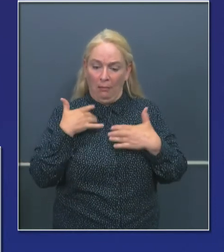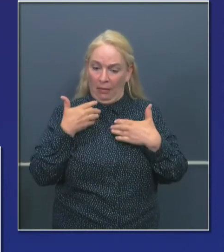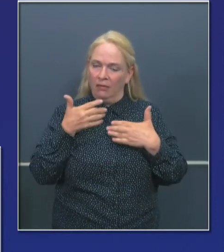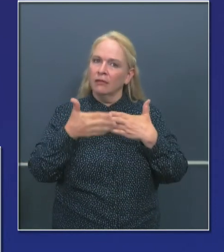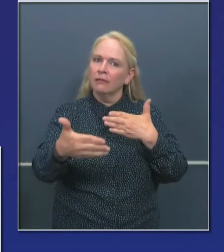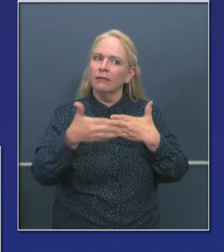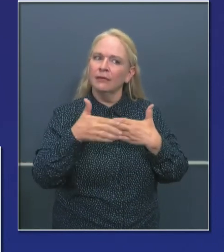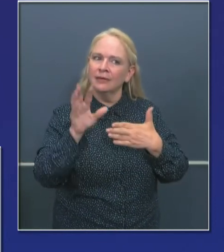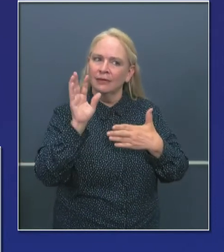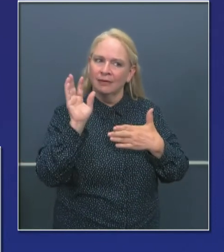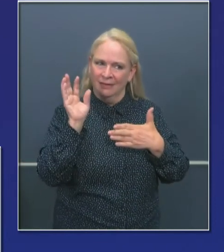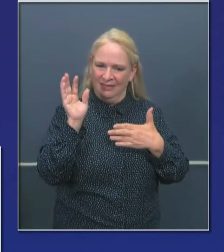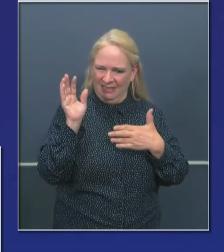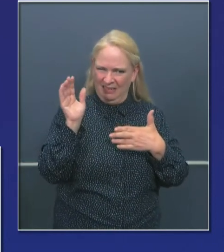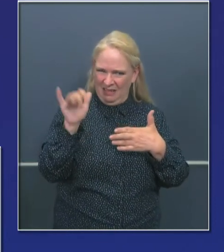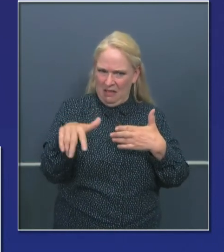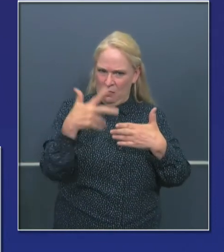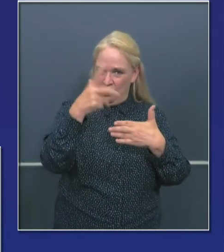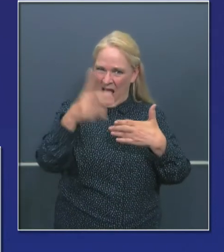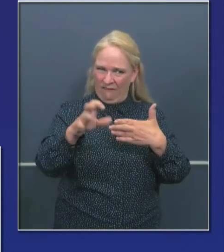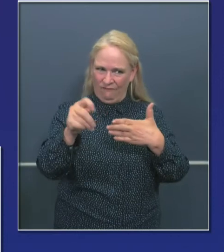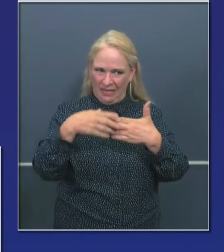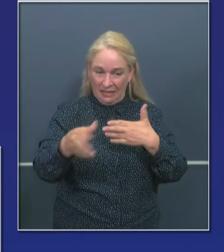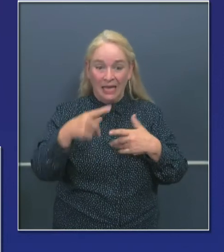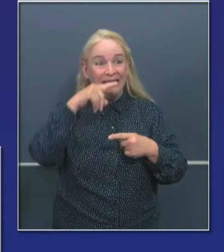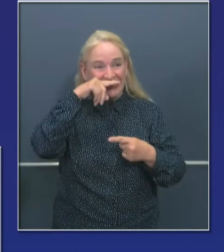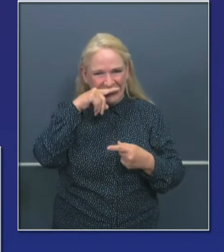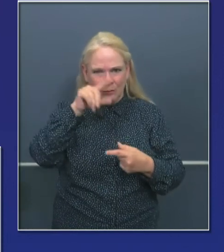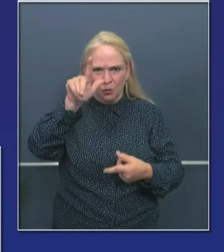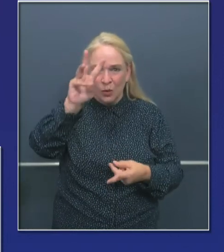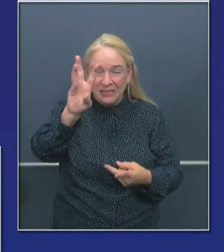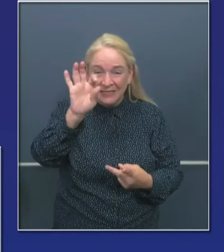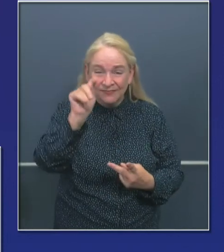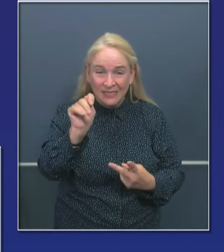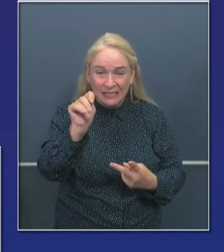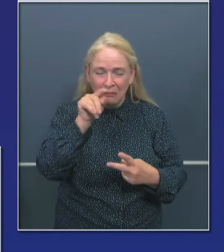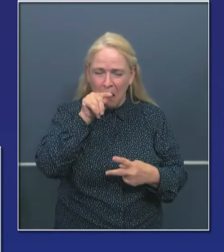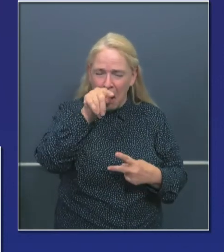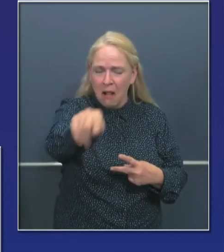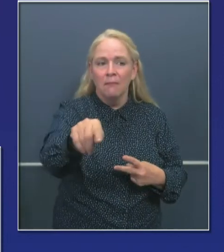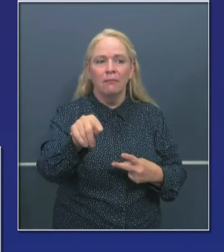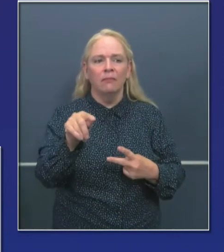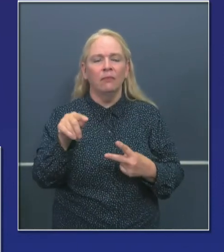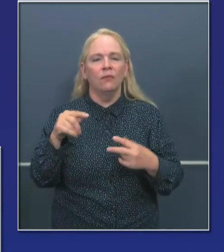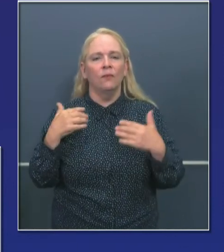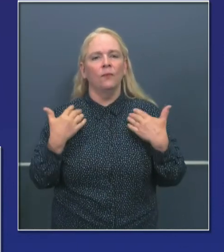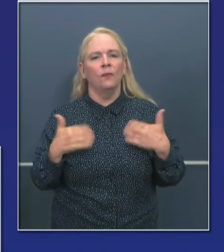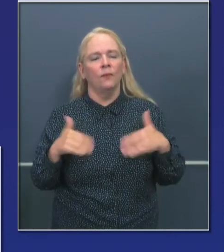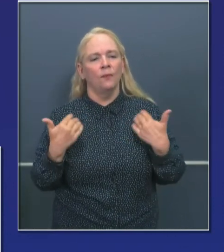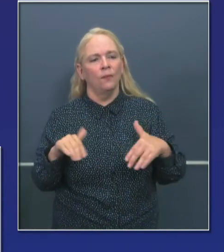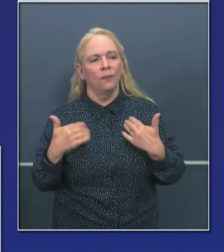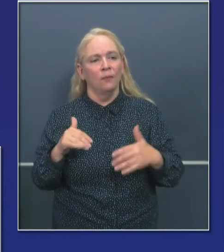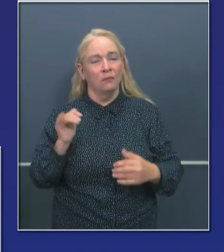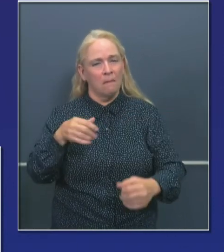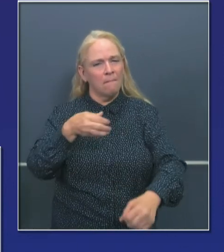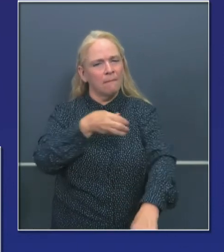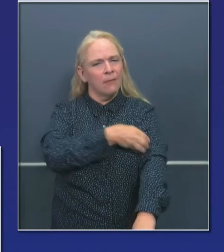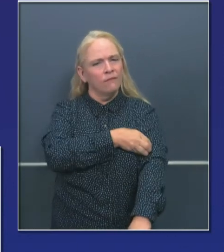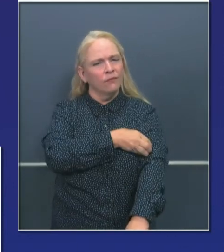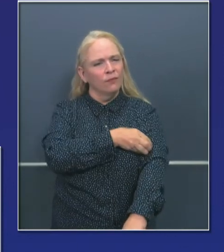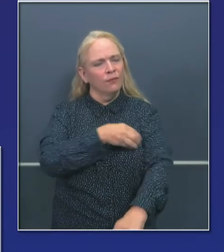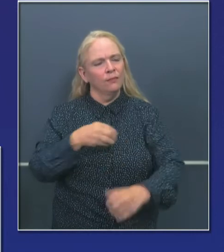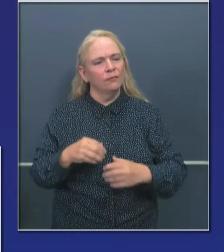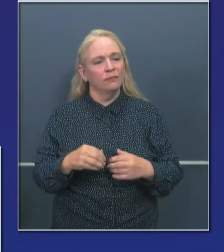feet. But if you sneeze, 26 feet. So it's just a reminder of the power and potency of these masks